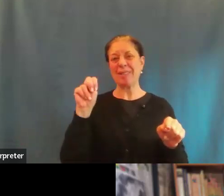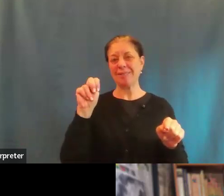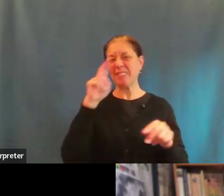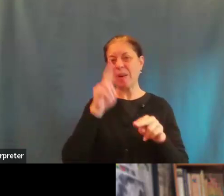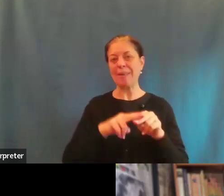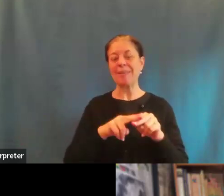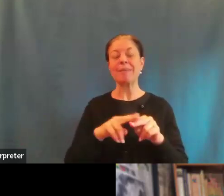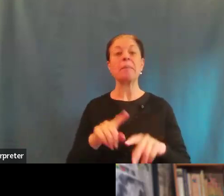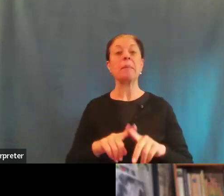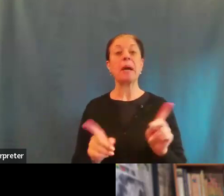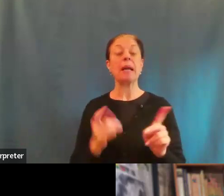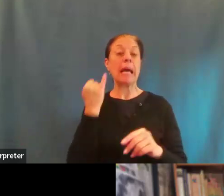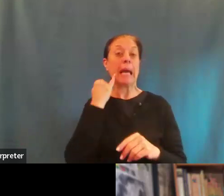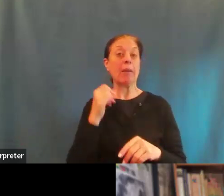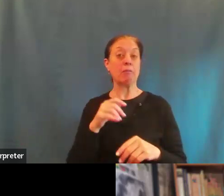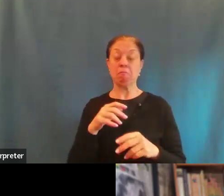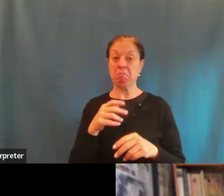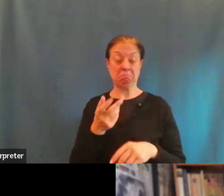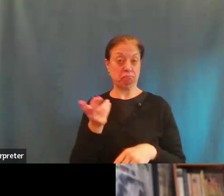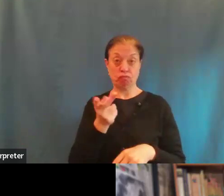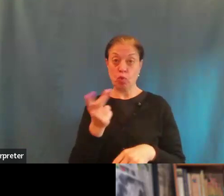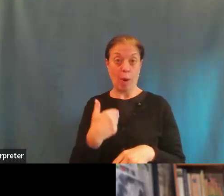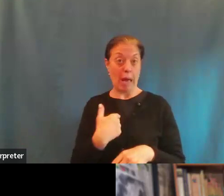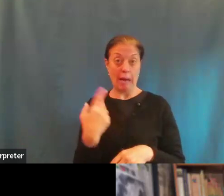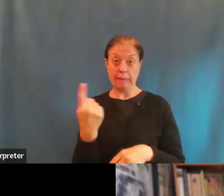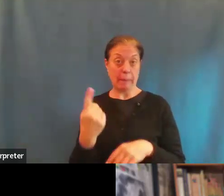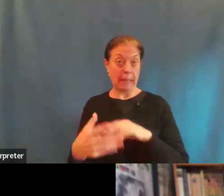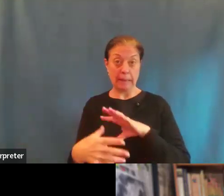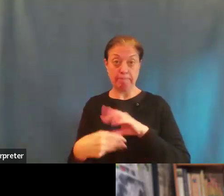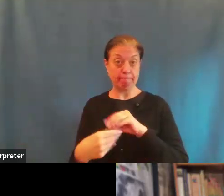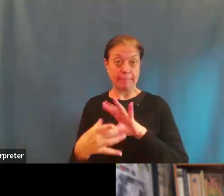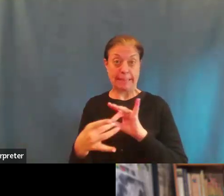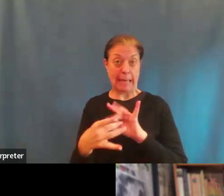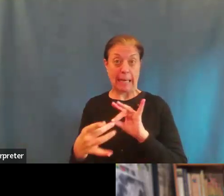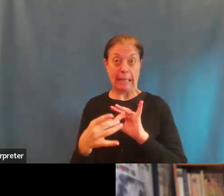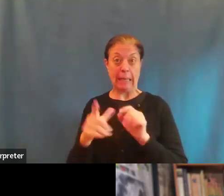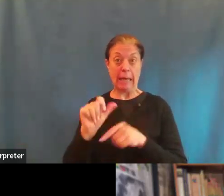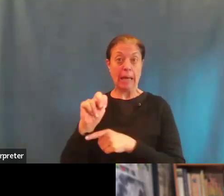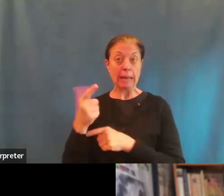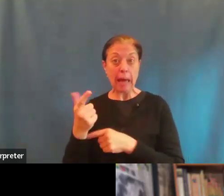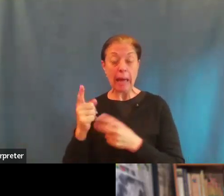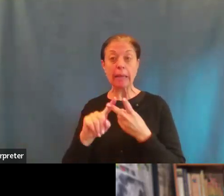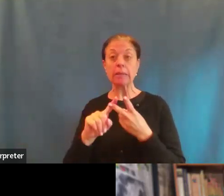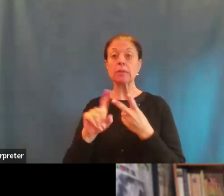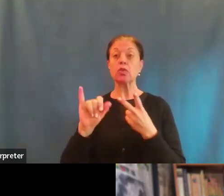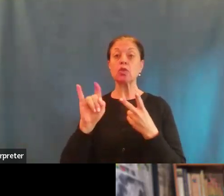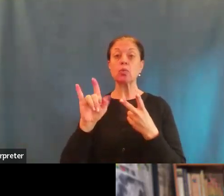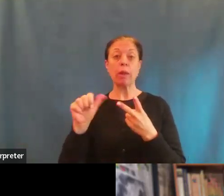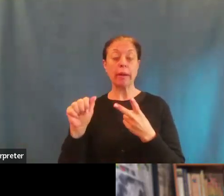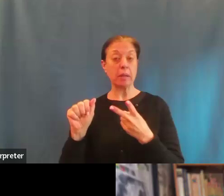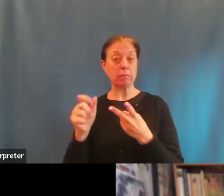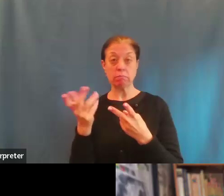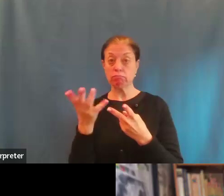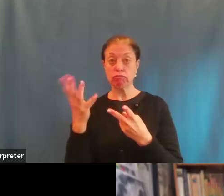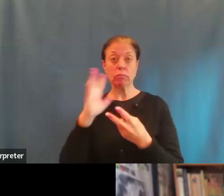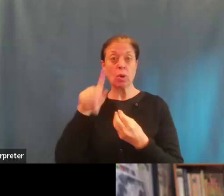But if either of you has something to say, the Langs or Julia, about sort of